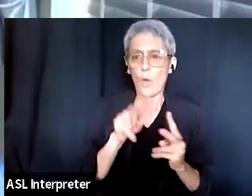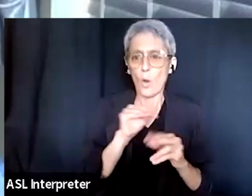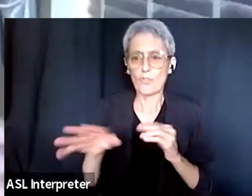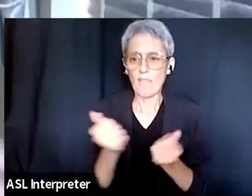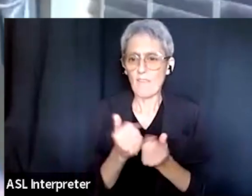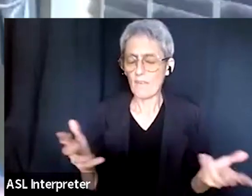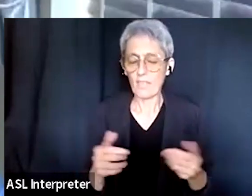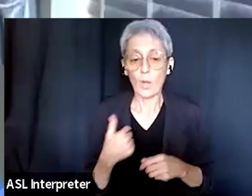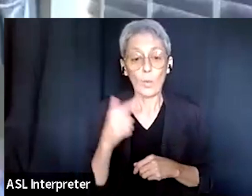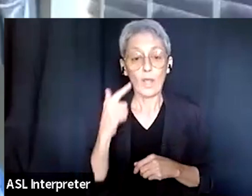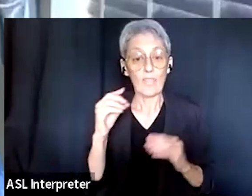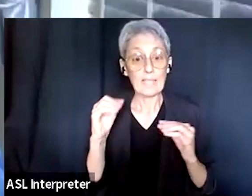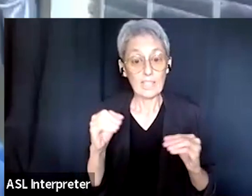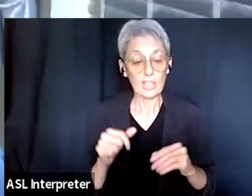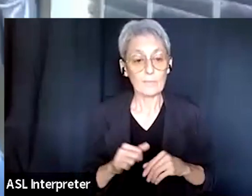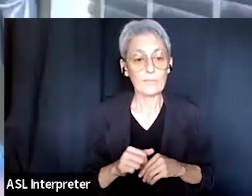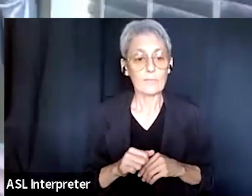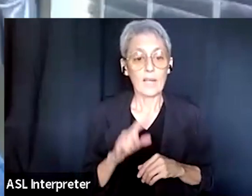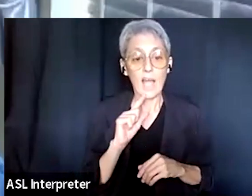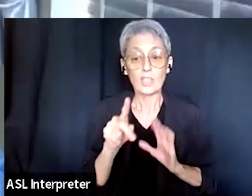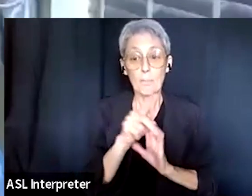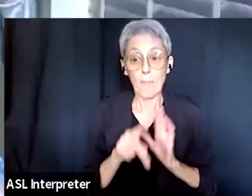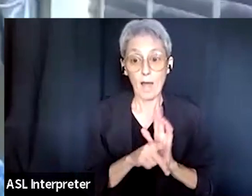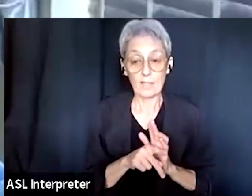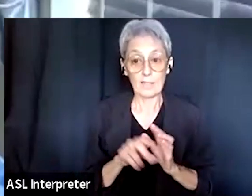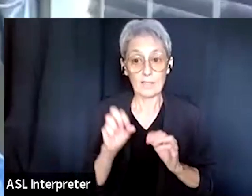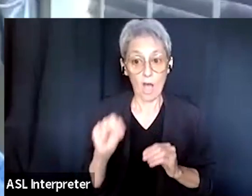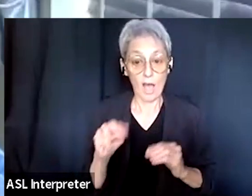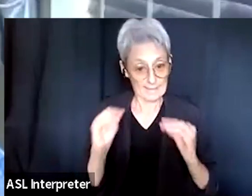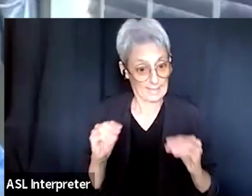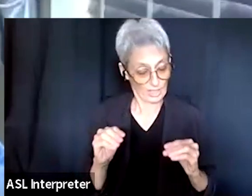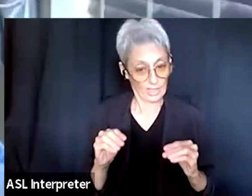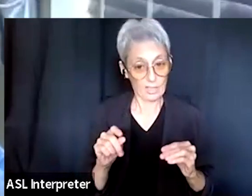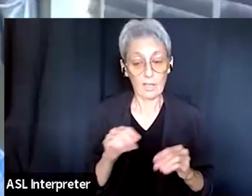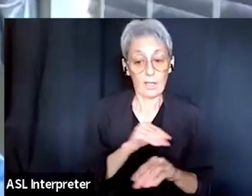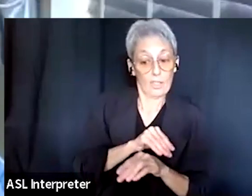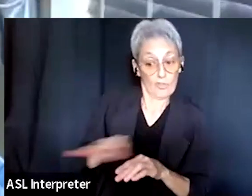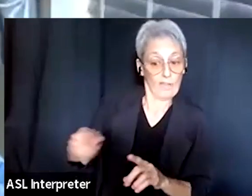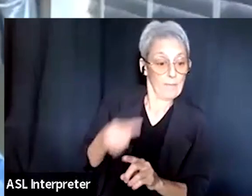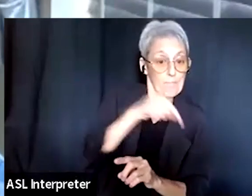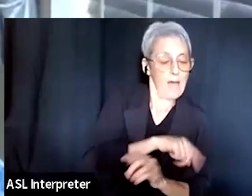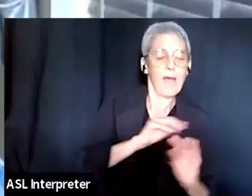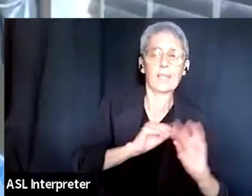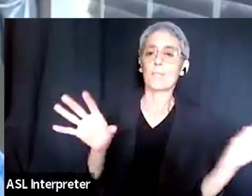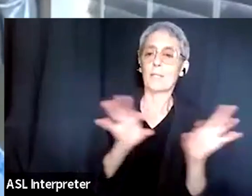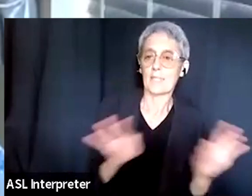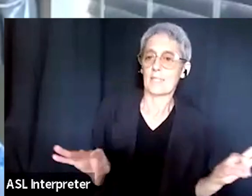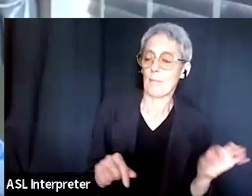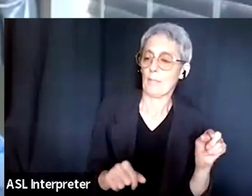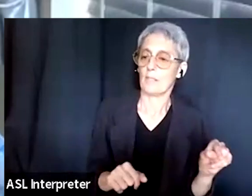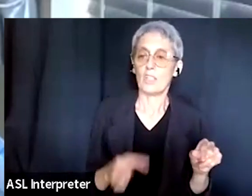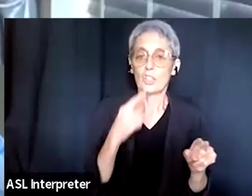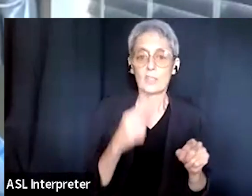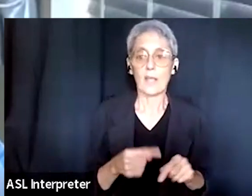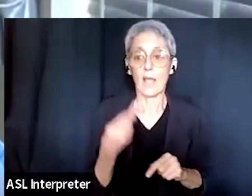teaching and indeed policies on teaching should be driven by an explicit statement saying the teaching of reading and